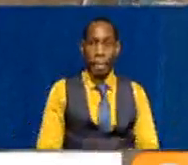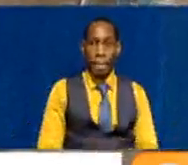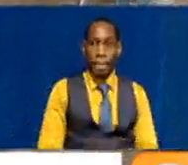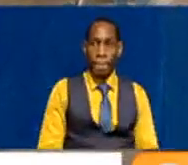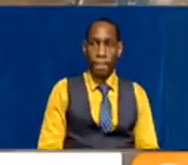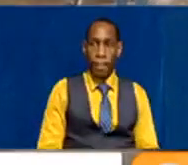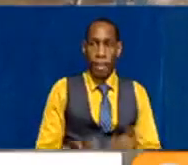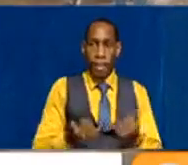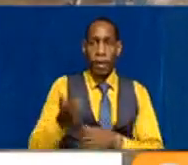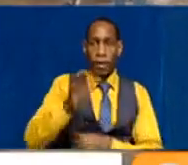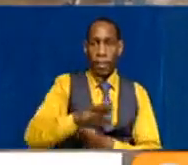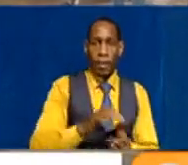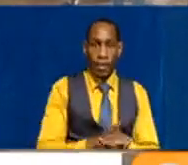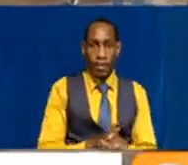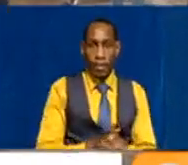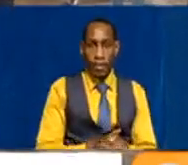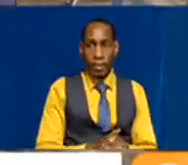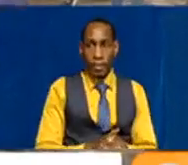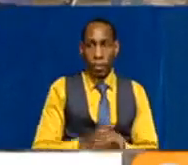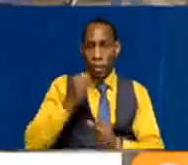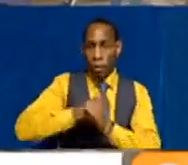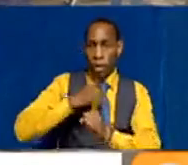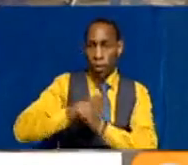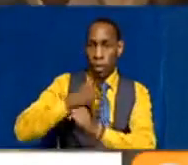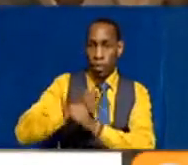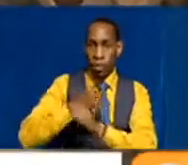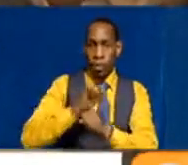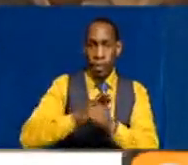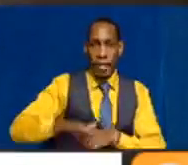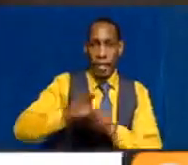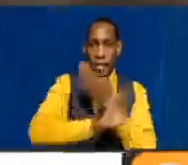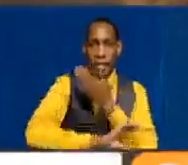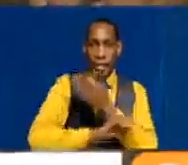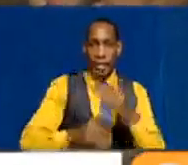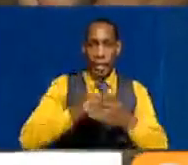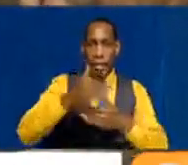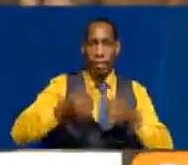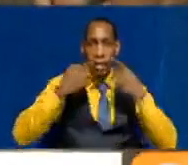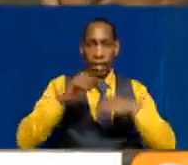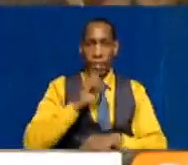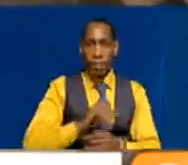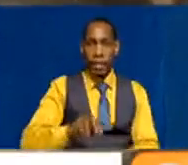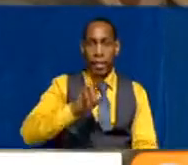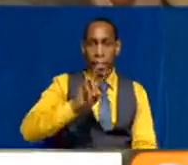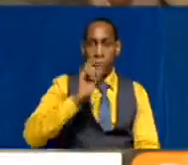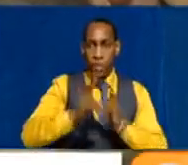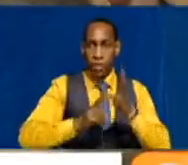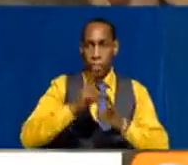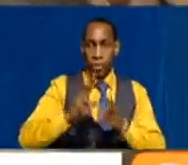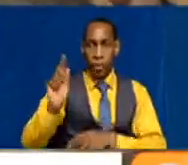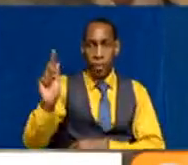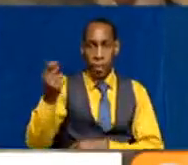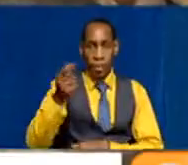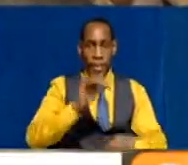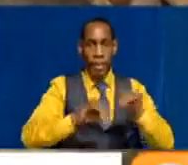It is a return to the daily search for sustenance in most parts of the country after the announcement of the 2022